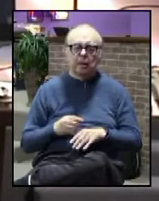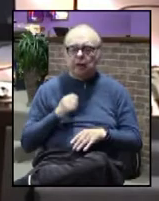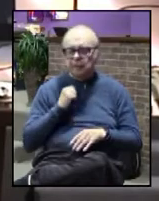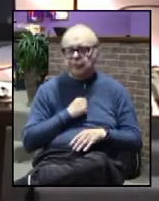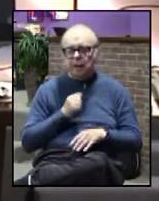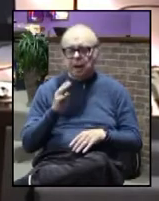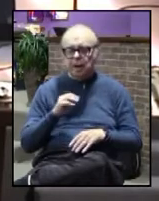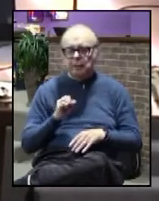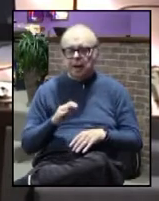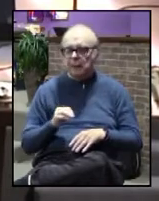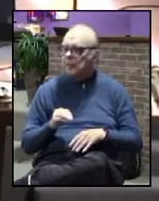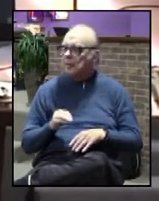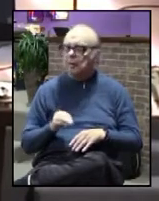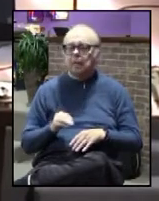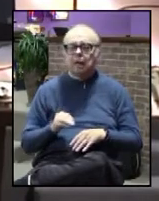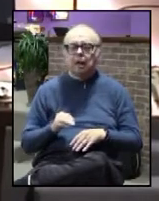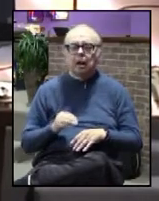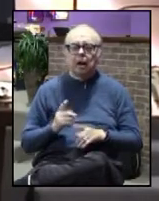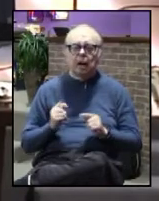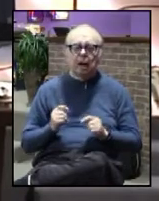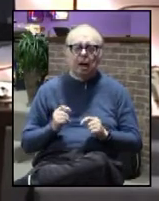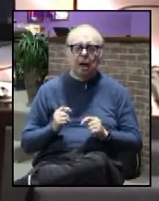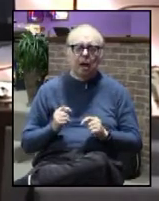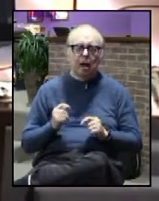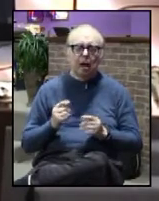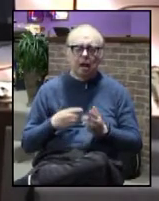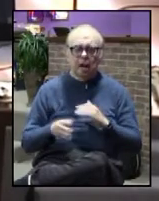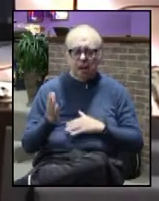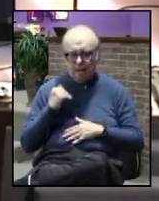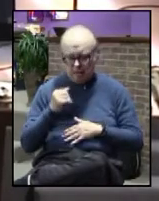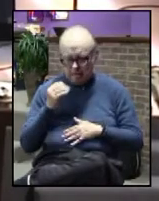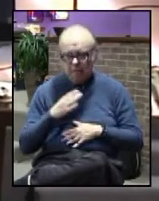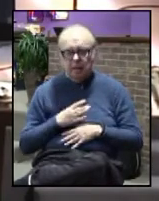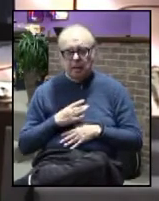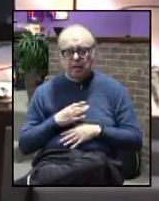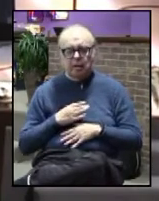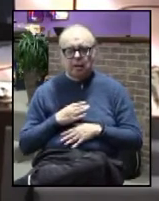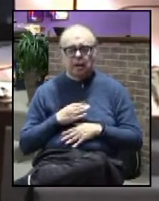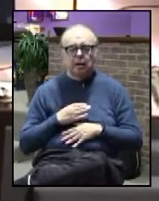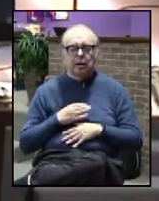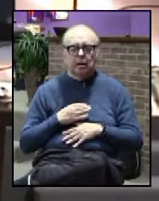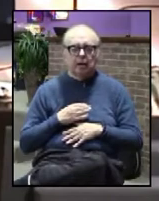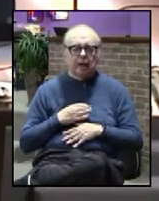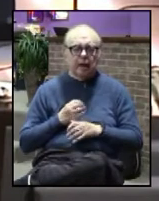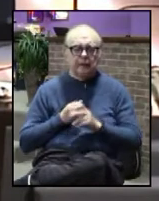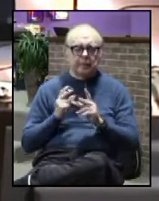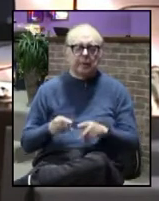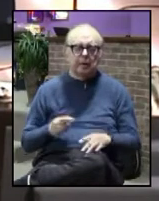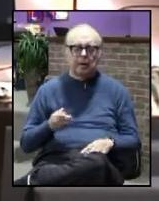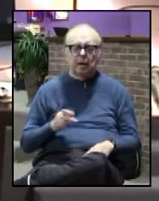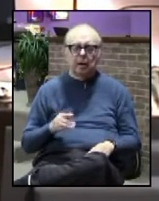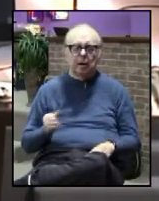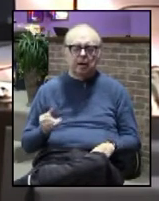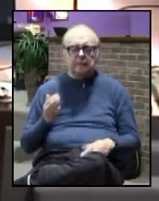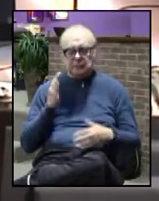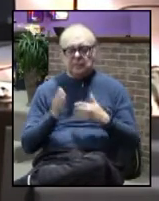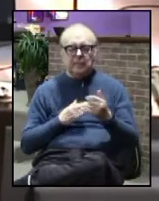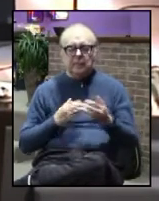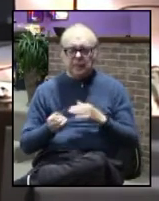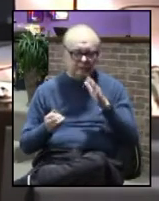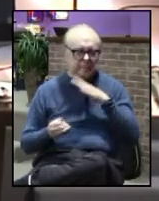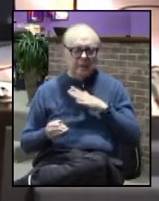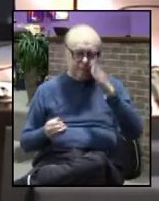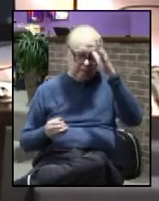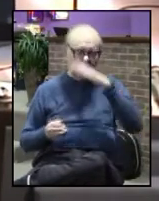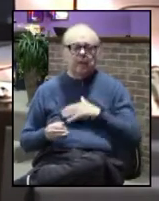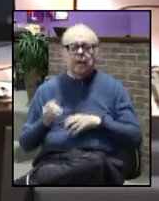ma'am. And I'm trying, you know what, when I was little, man, everybody was guys. It didn't matter whether you were male or